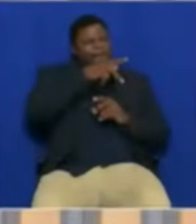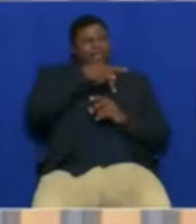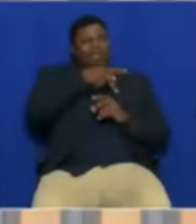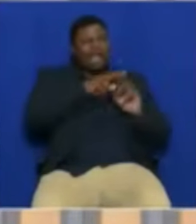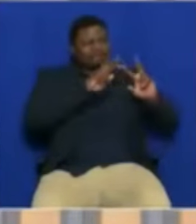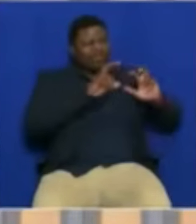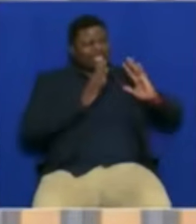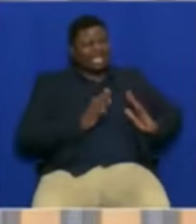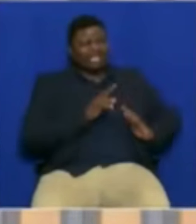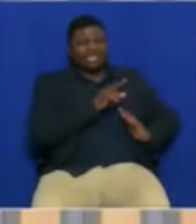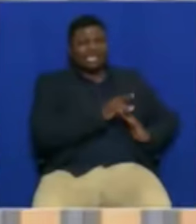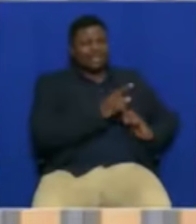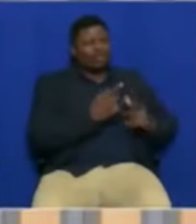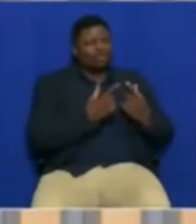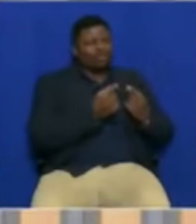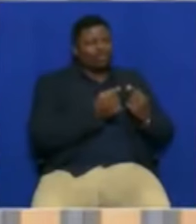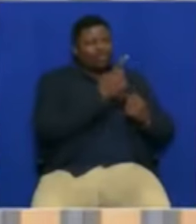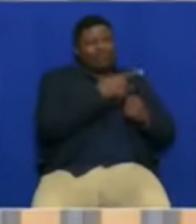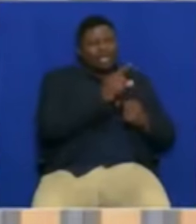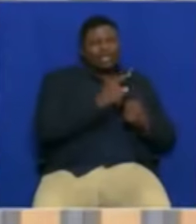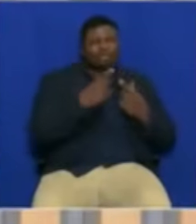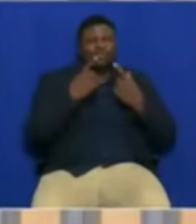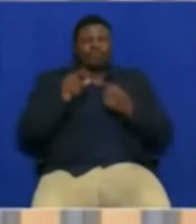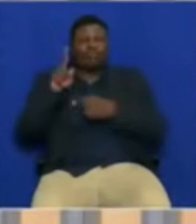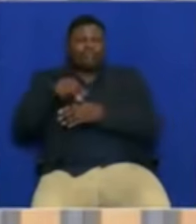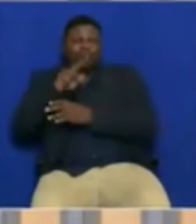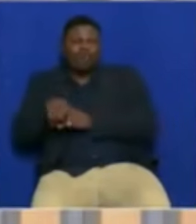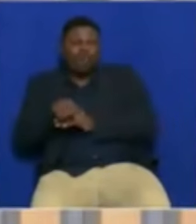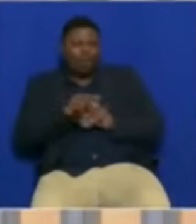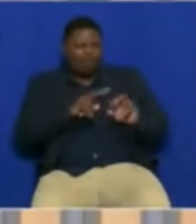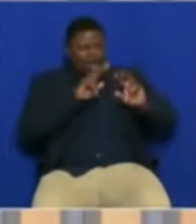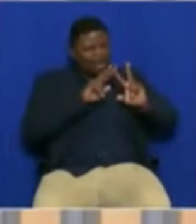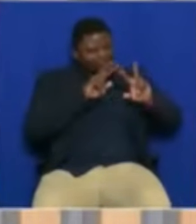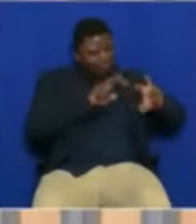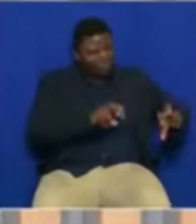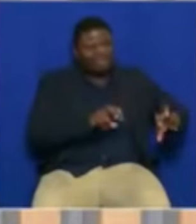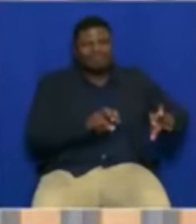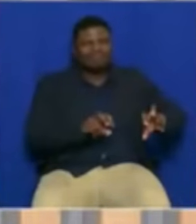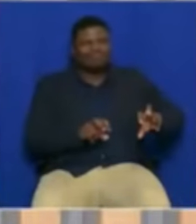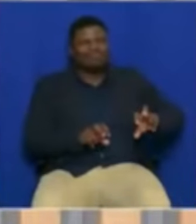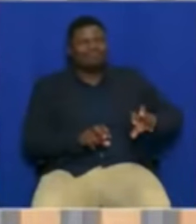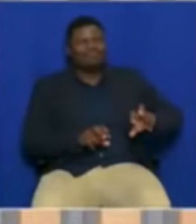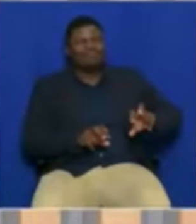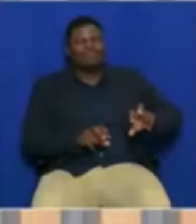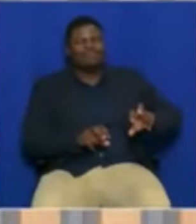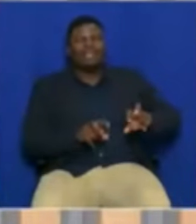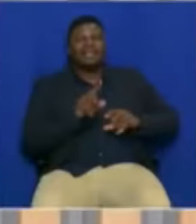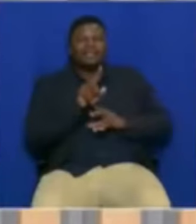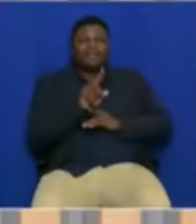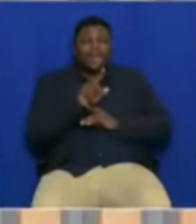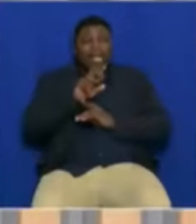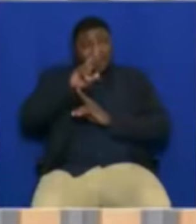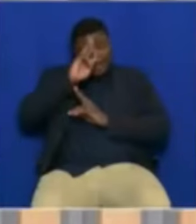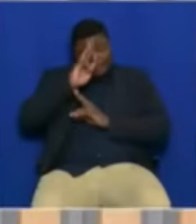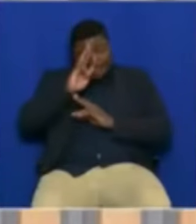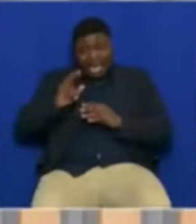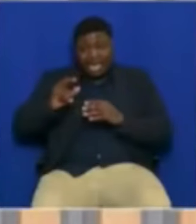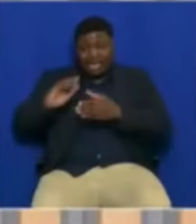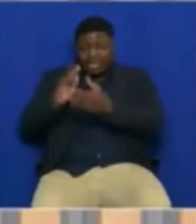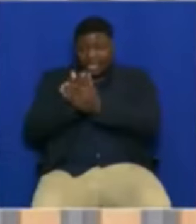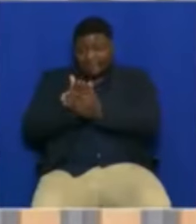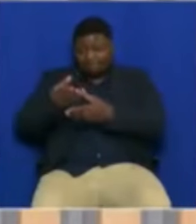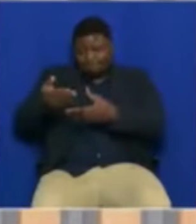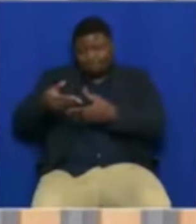original question by Commissioner Baloy was, looking at this docket and only having